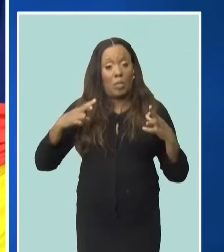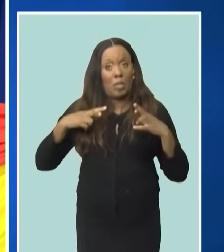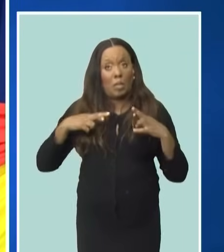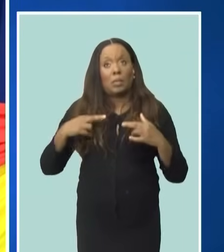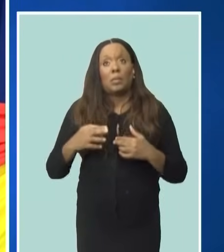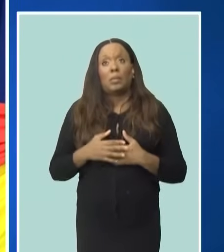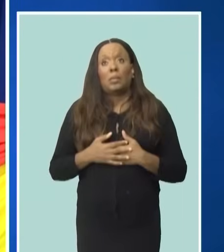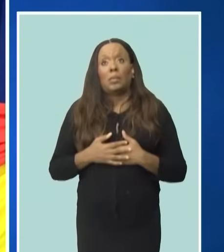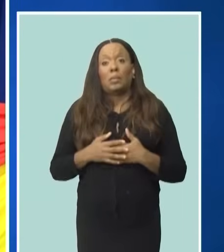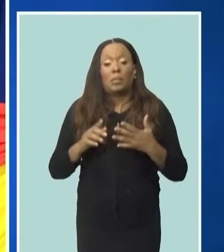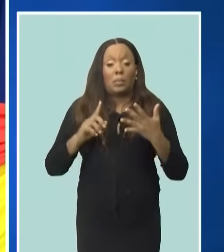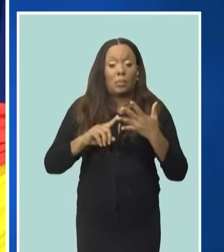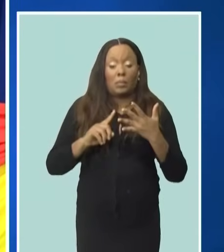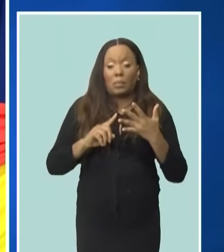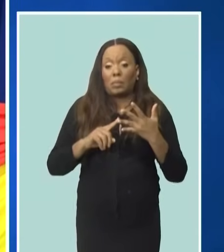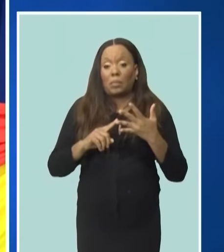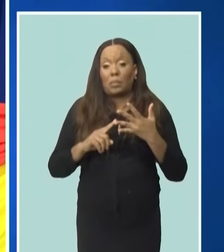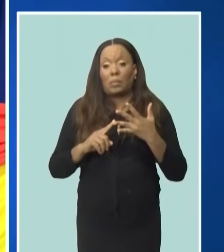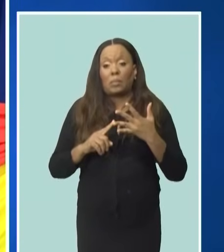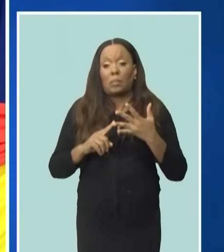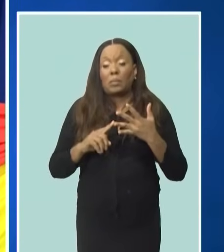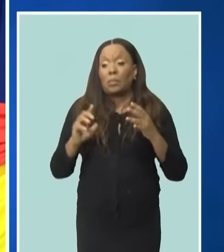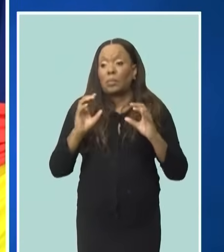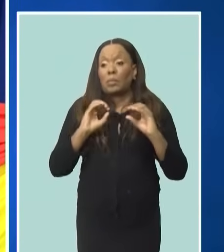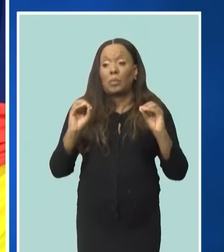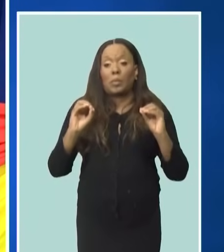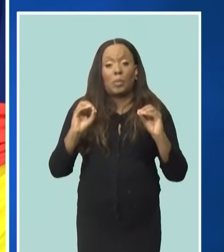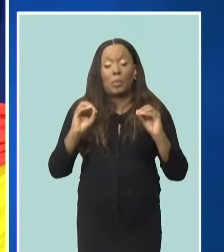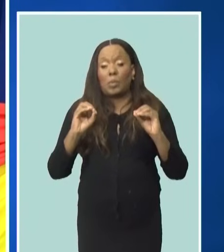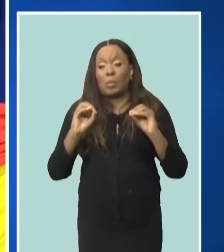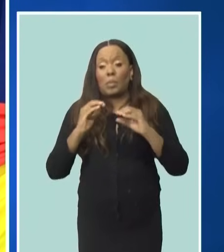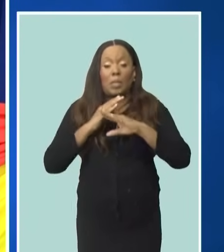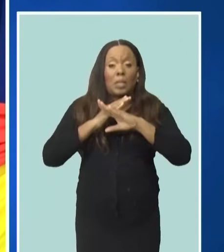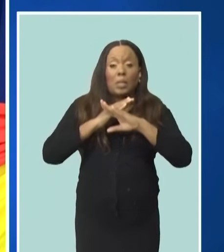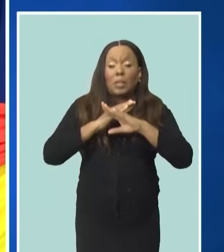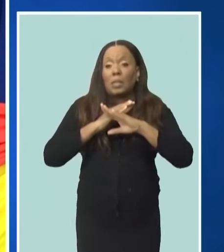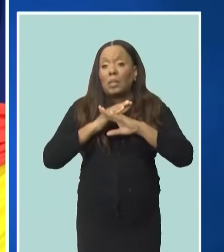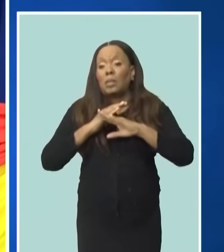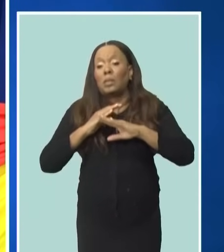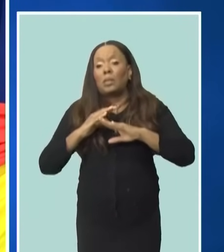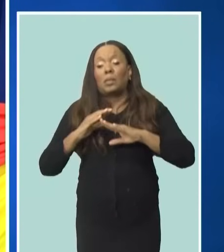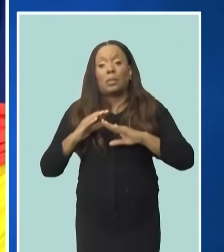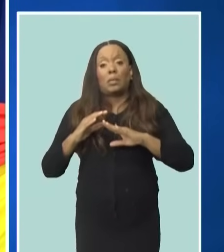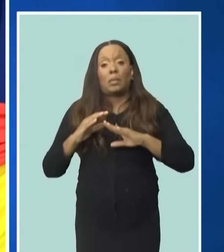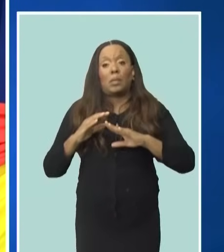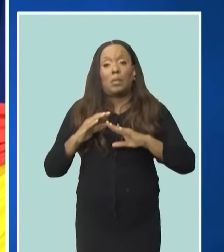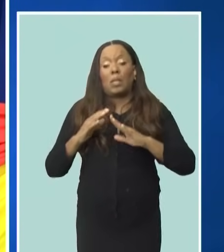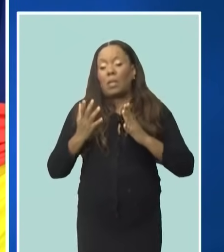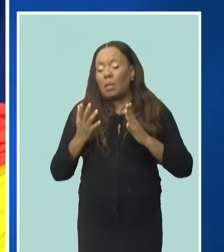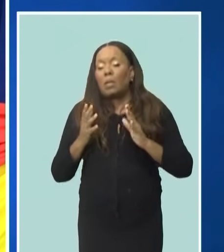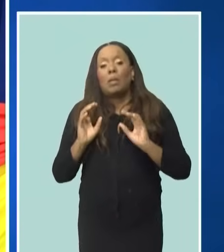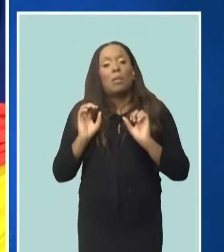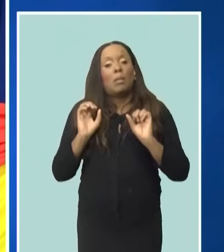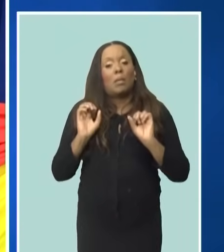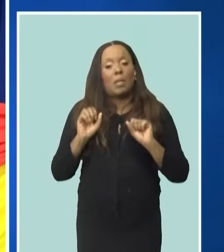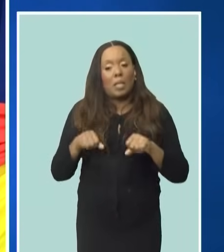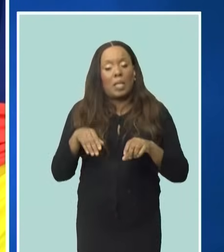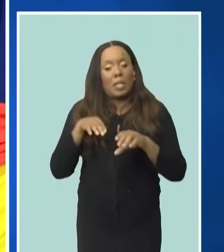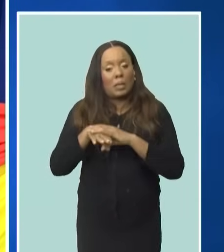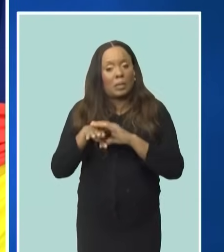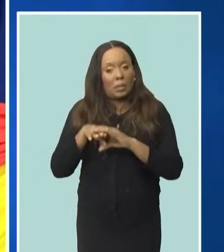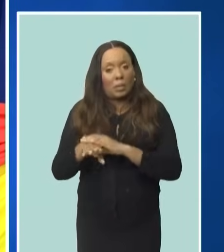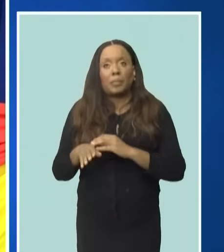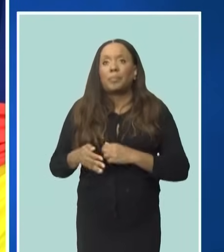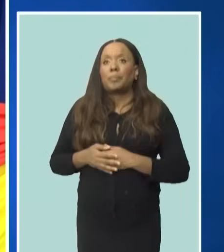is interrupted and they're left without protection every worker deserves. So what we did to strengthen the unit beyond